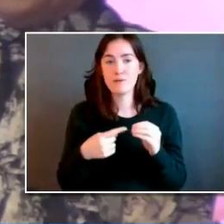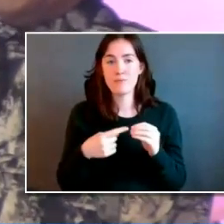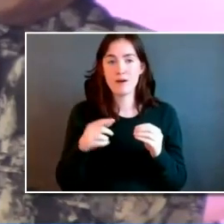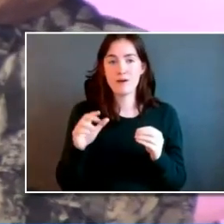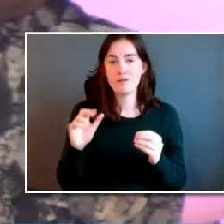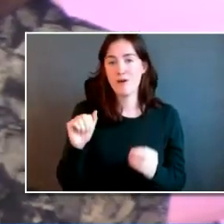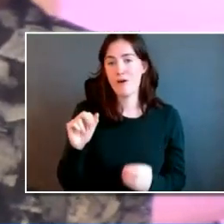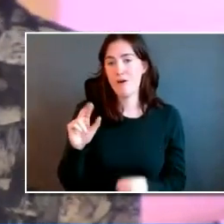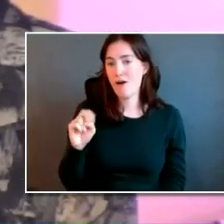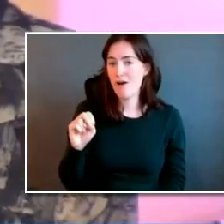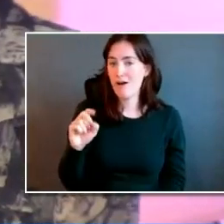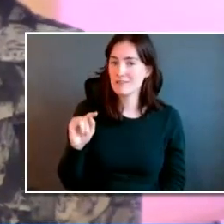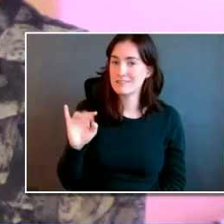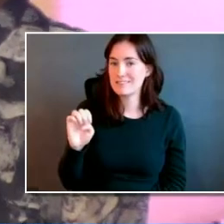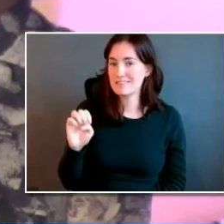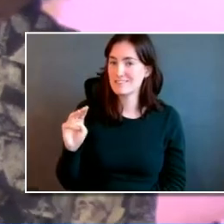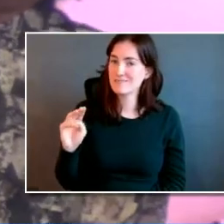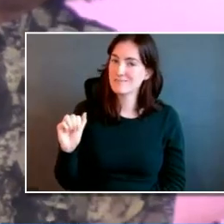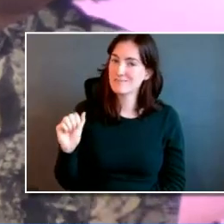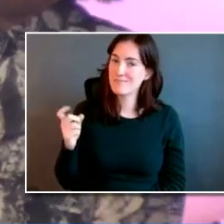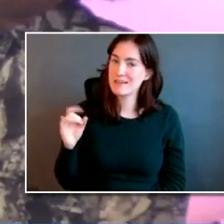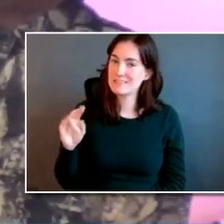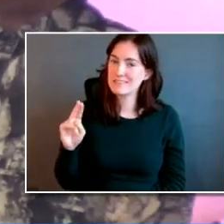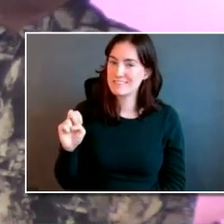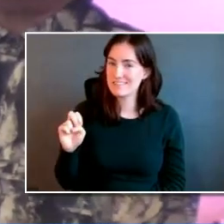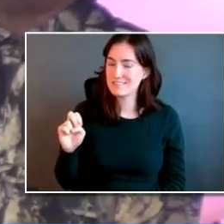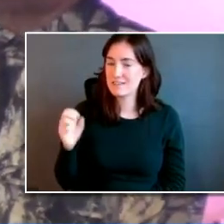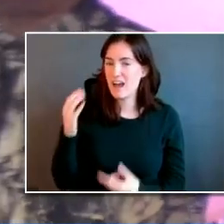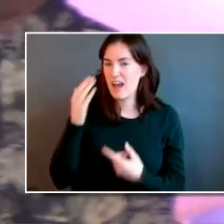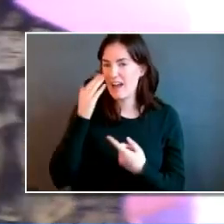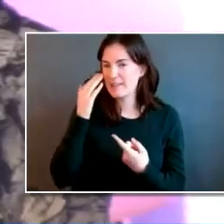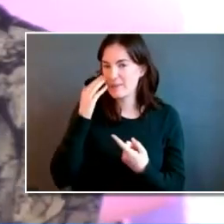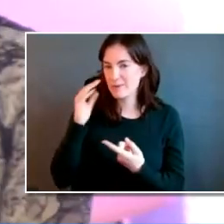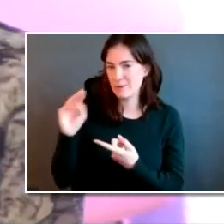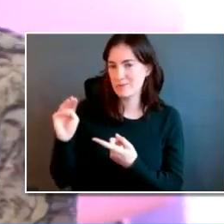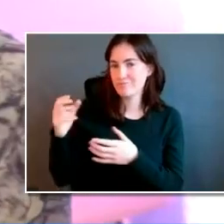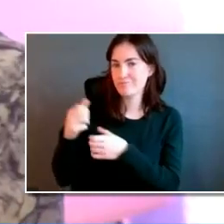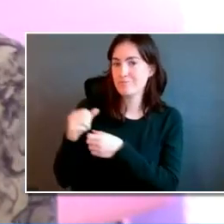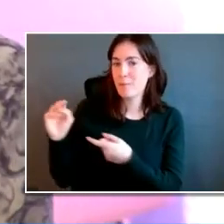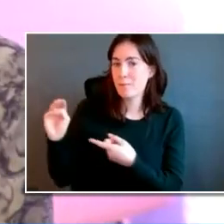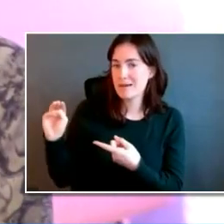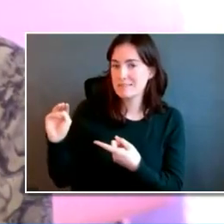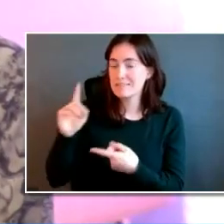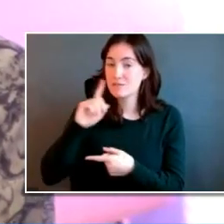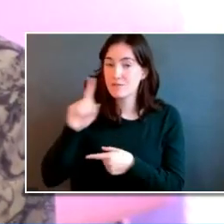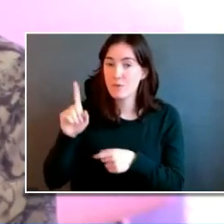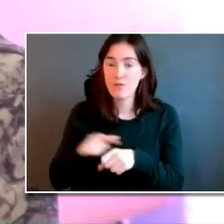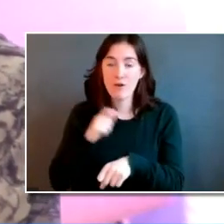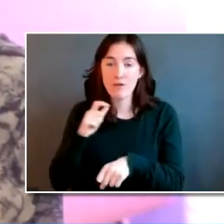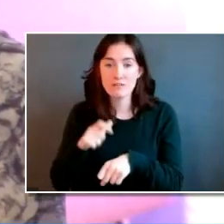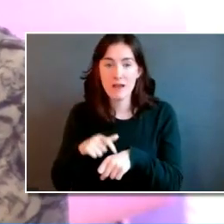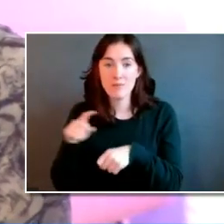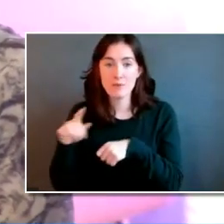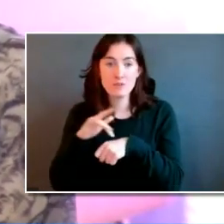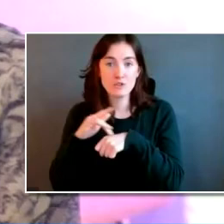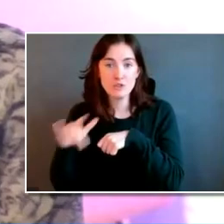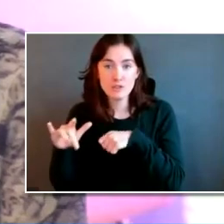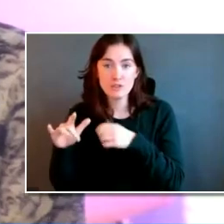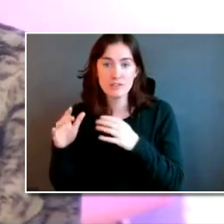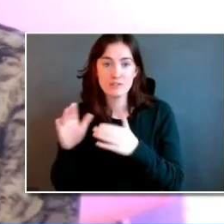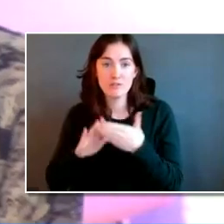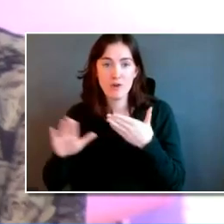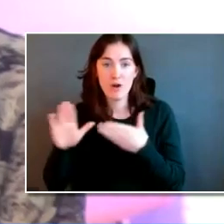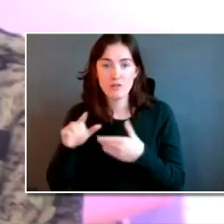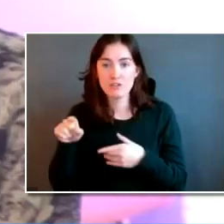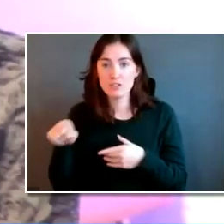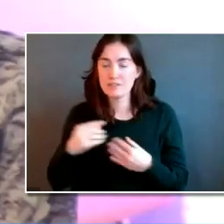Maxine. I knew Maxine for a long, long time. I was a young girl, early college, and she inspired